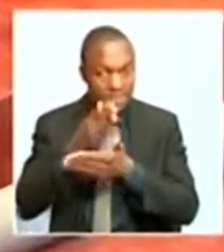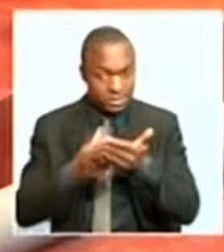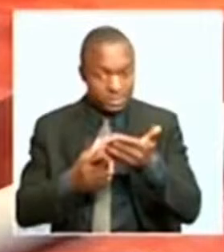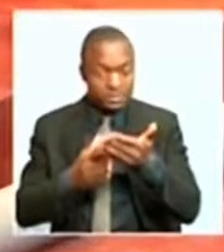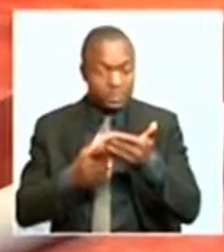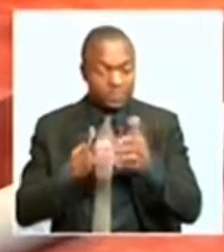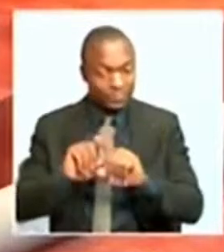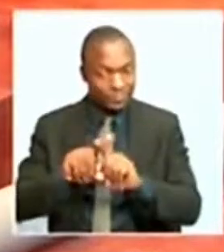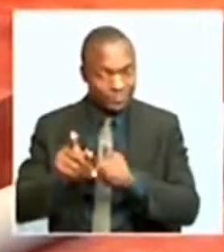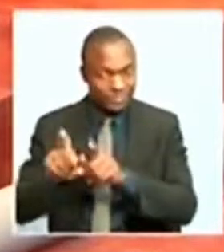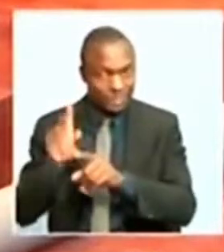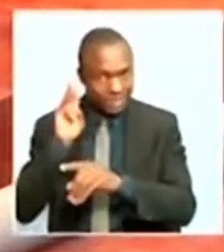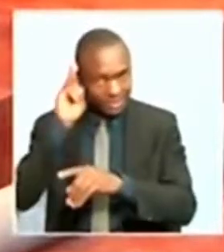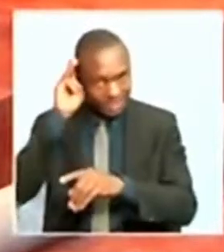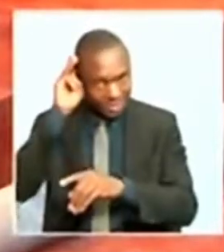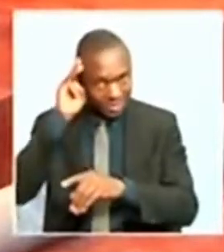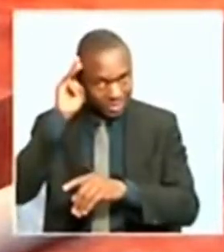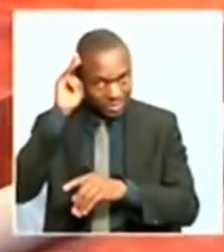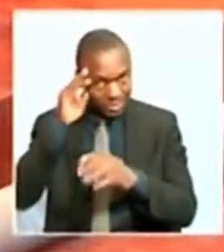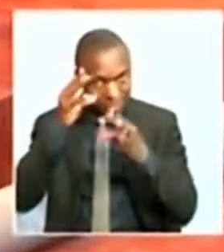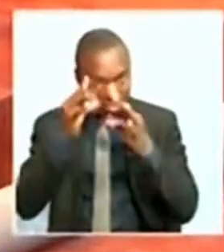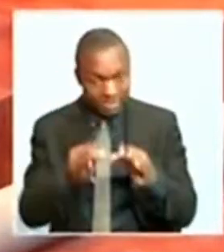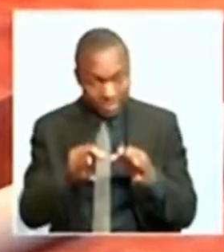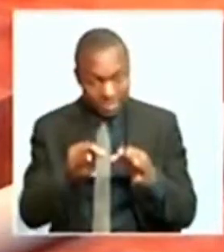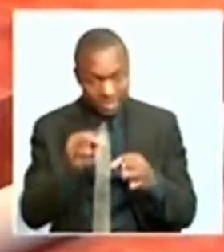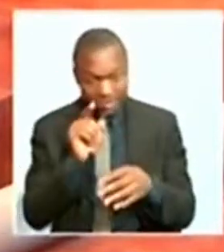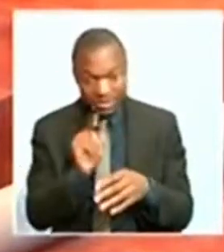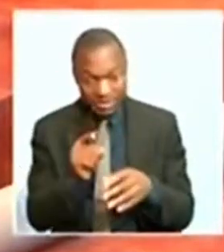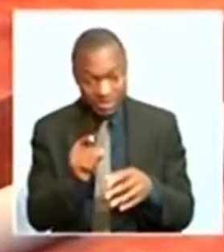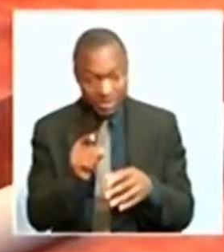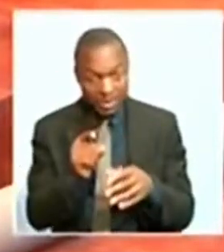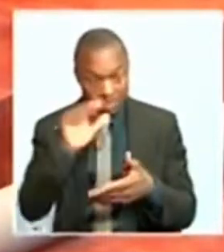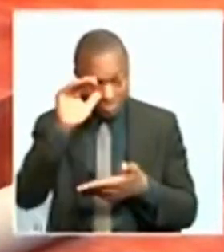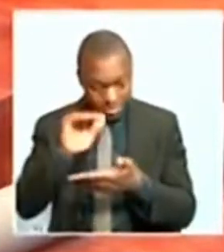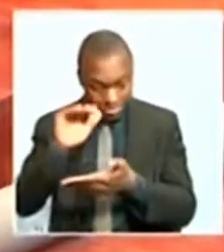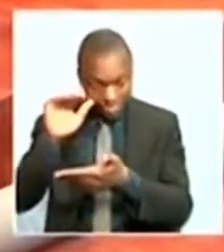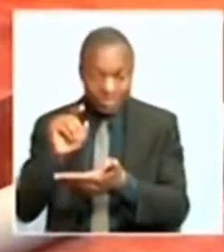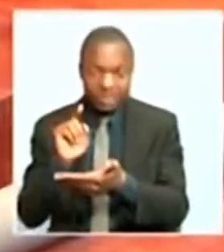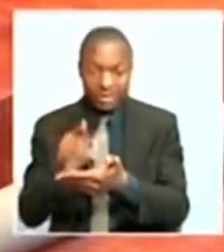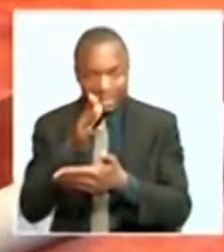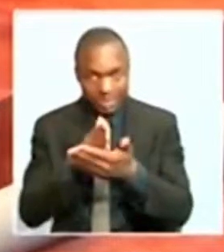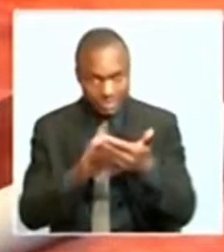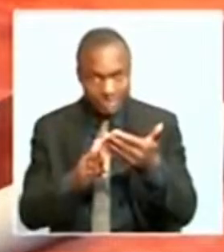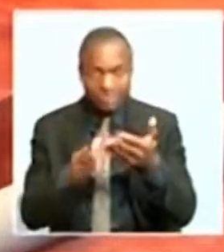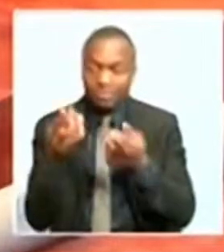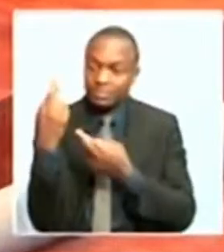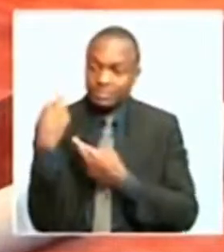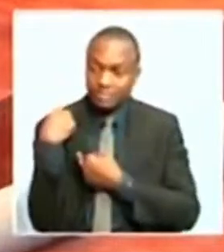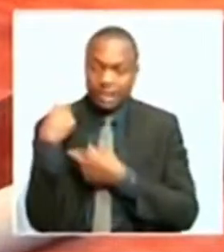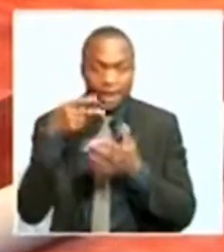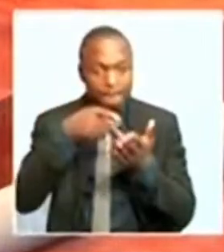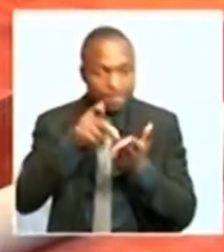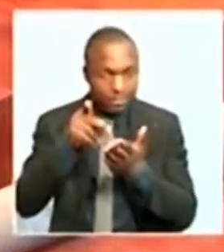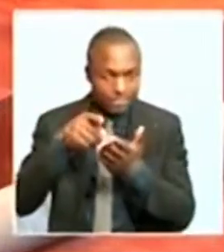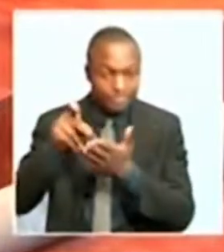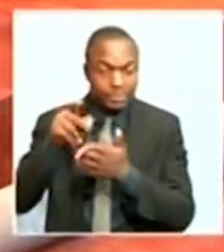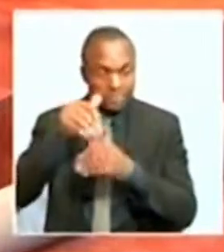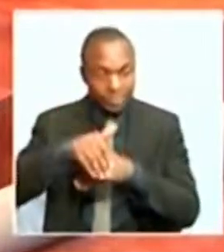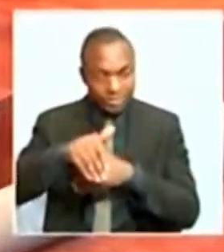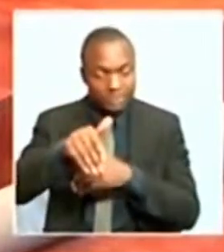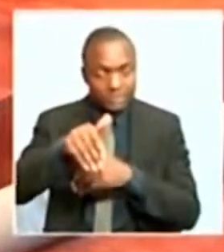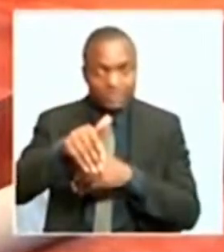line ministries. And perhaps when you constrain that, there are some of these obligations, such as payment of